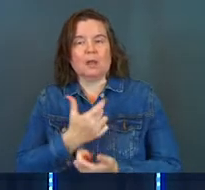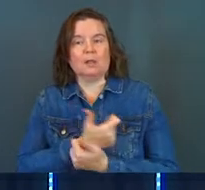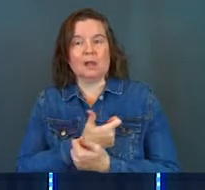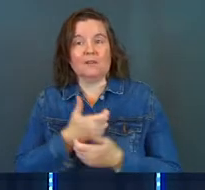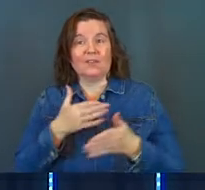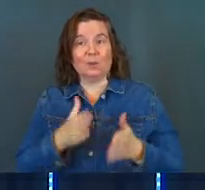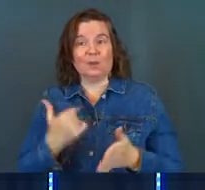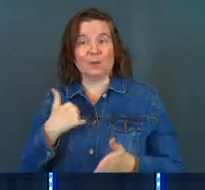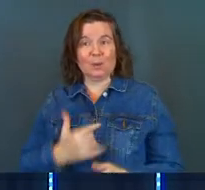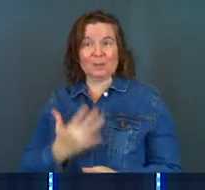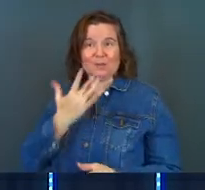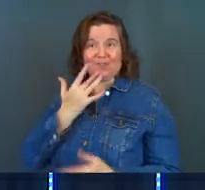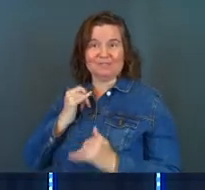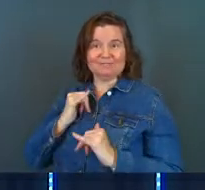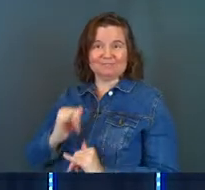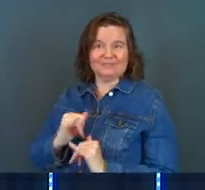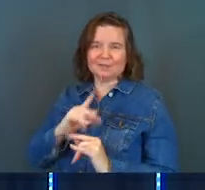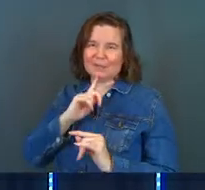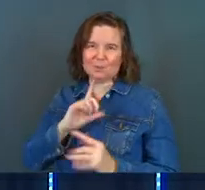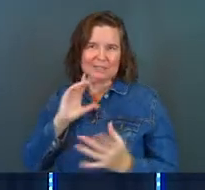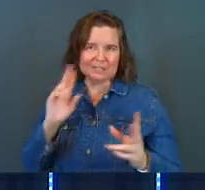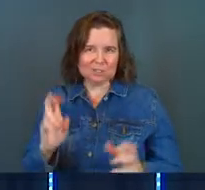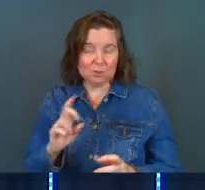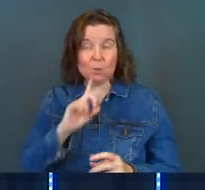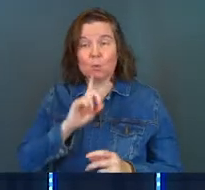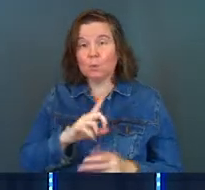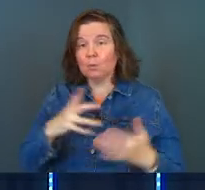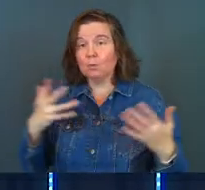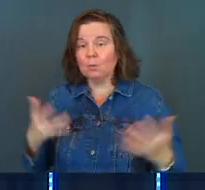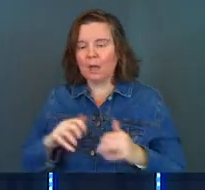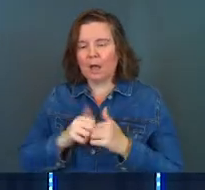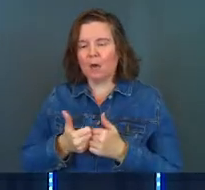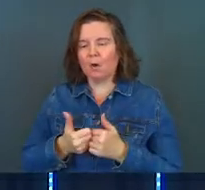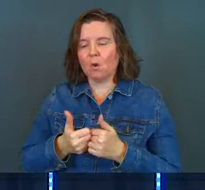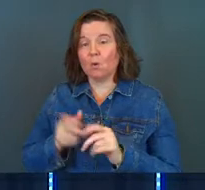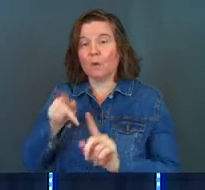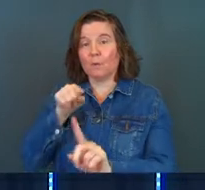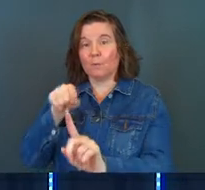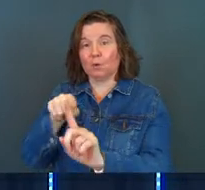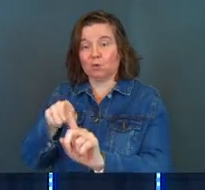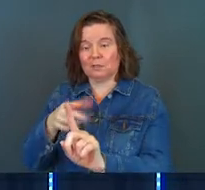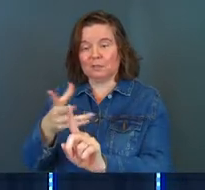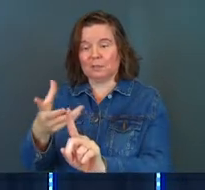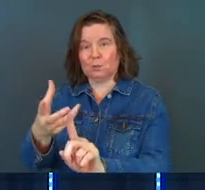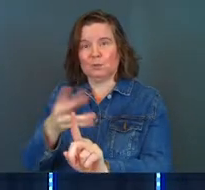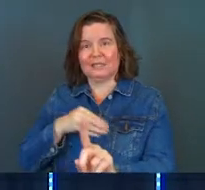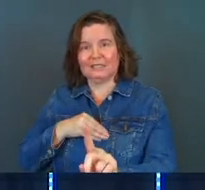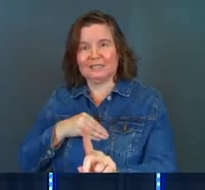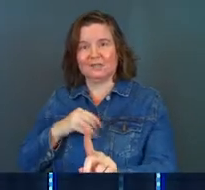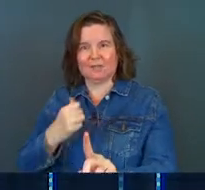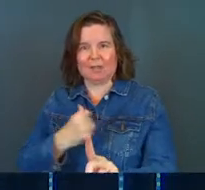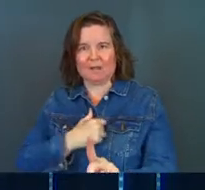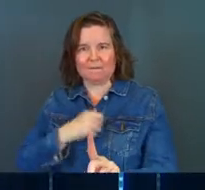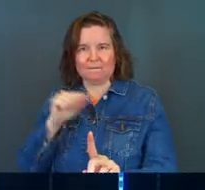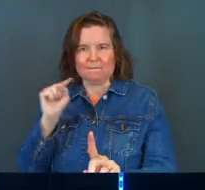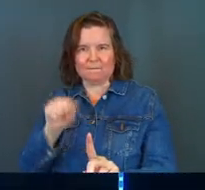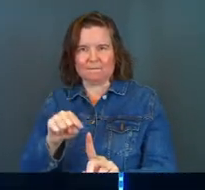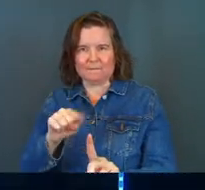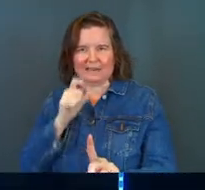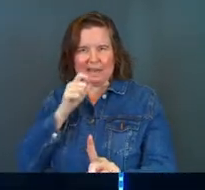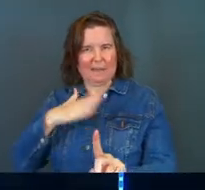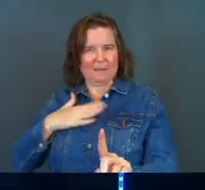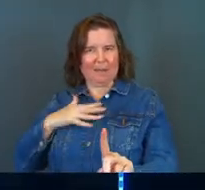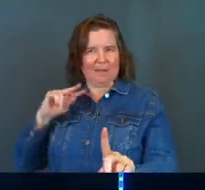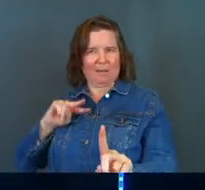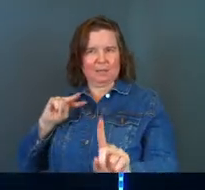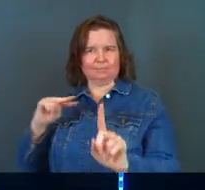that we prefer, but that's not really the issue. The issue really is how the person wants to receive love. And so you've got to kind